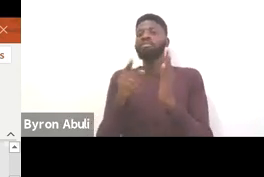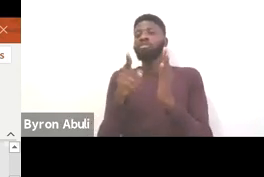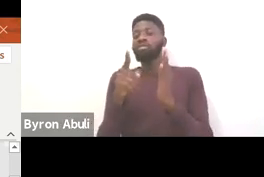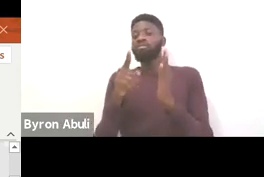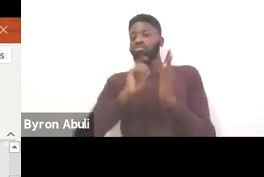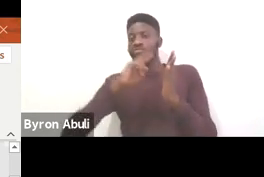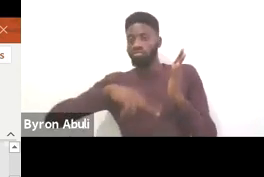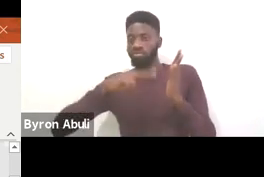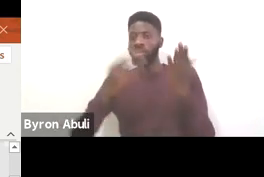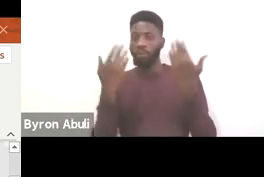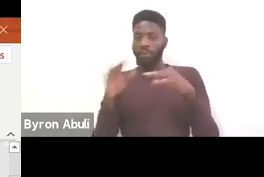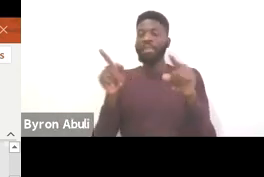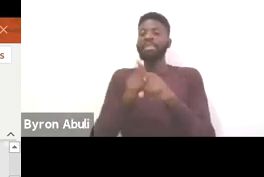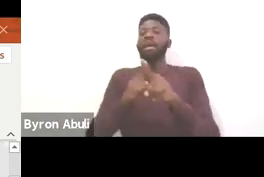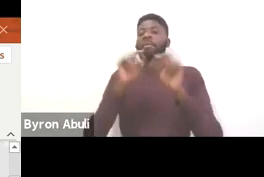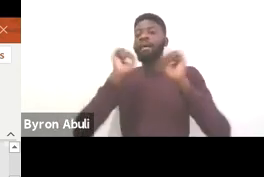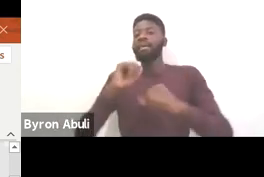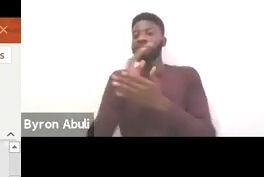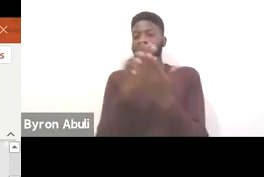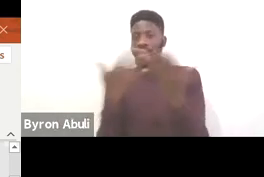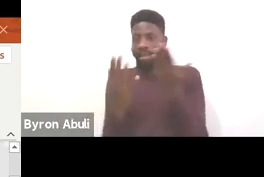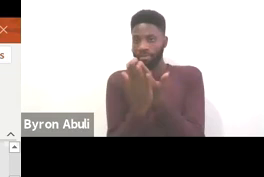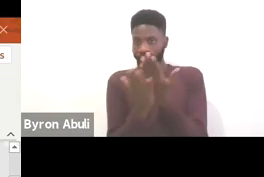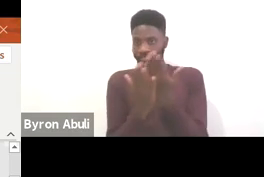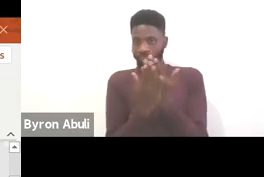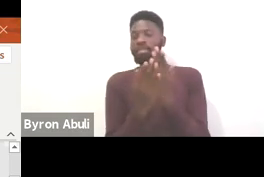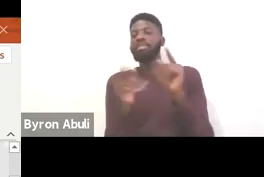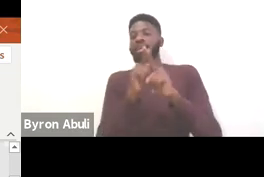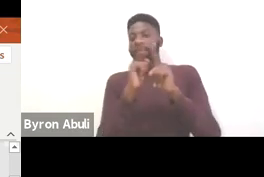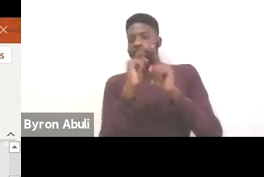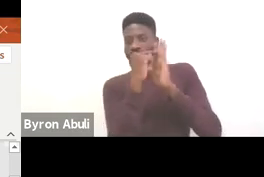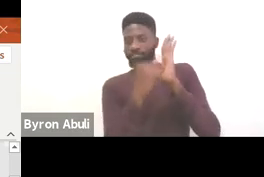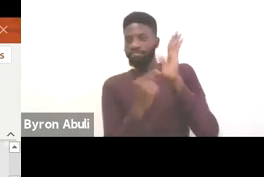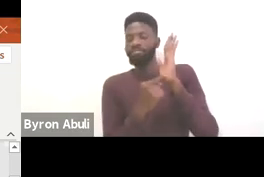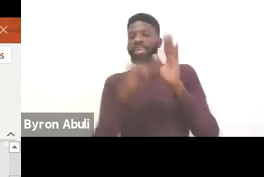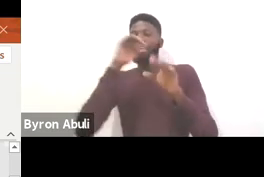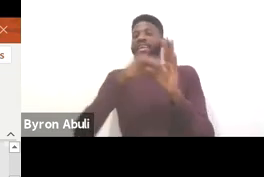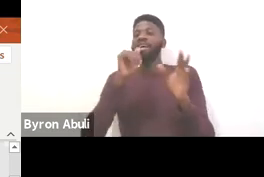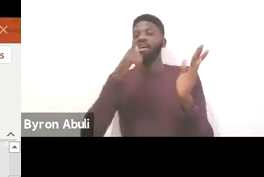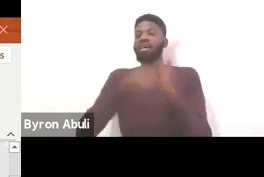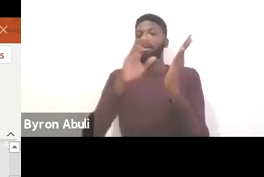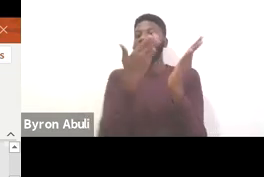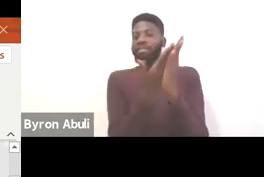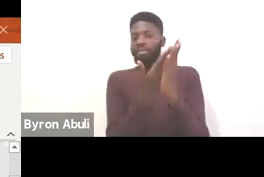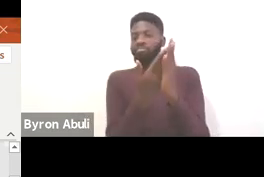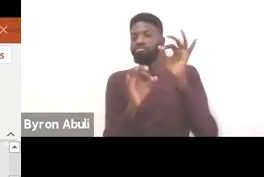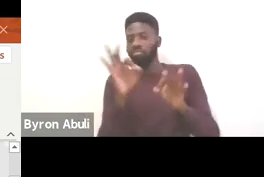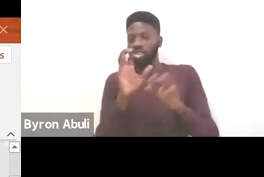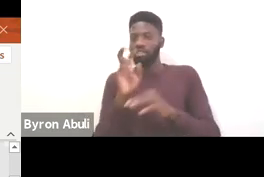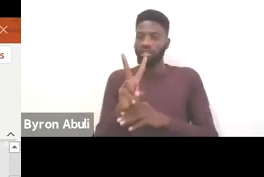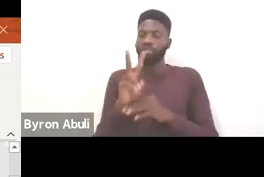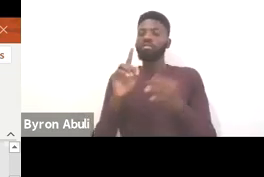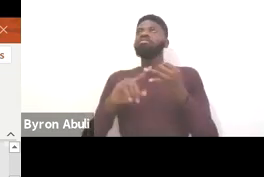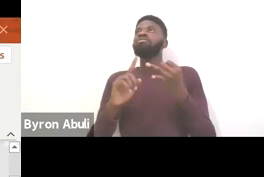highlight some of the things then you may attach. That is your CV and your certificates if you've attached anything else. You can